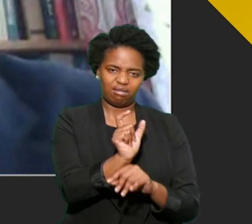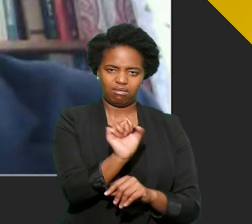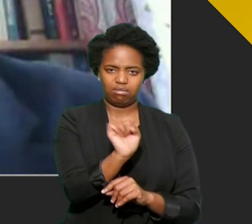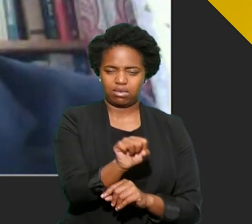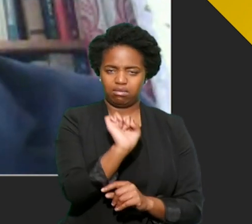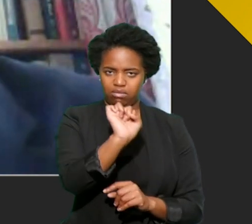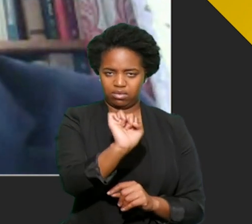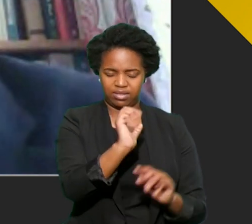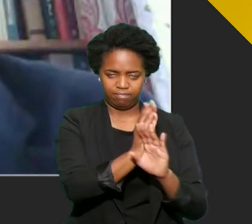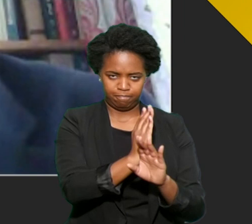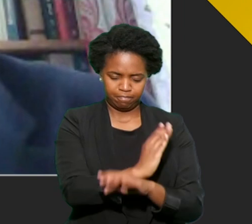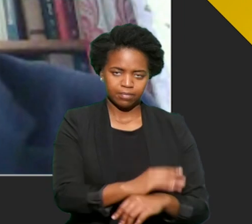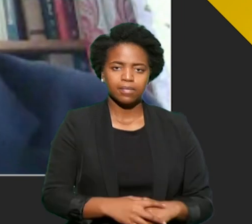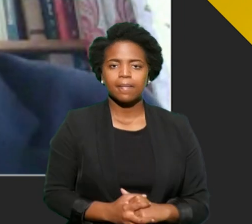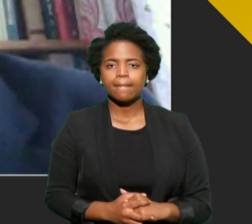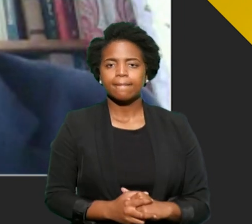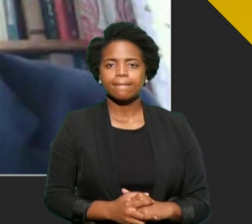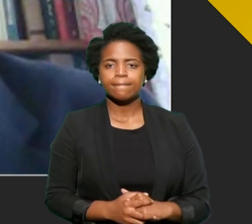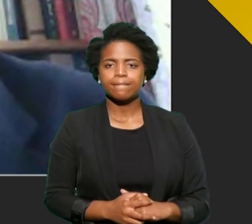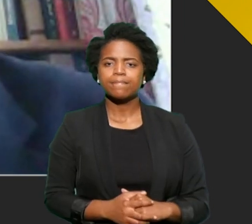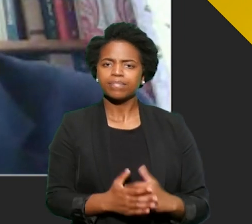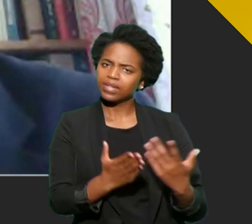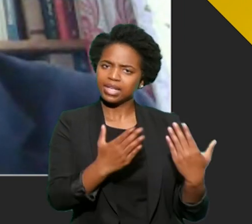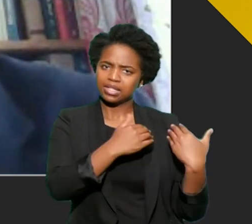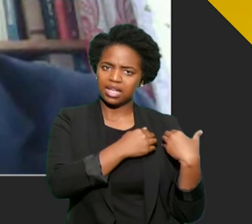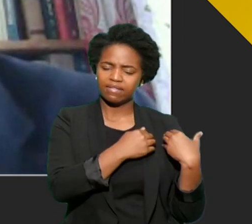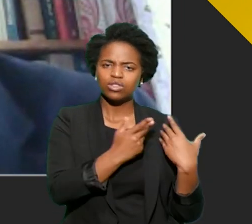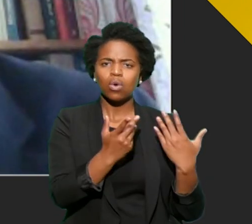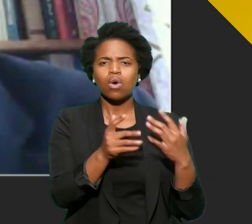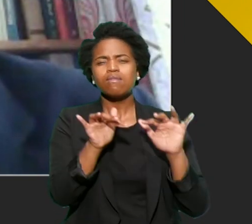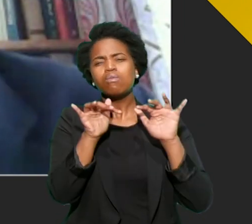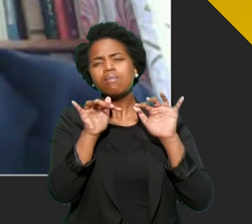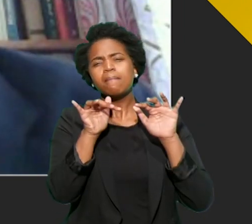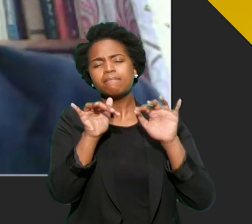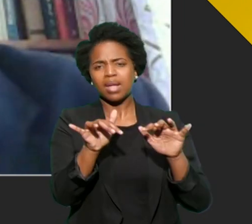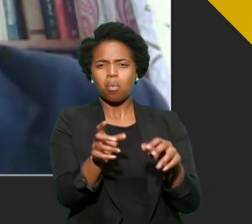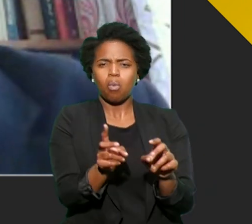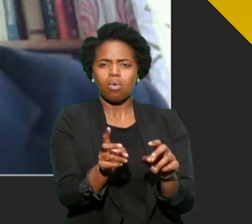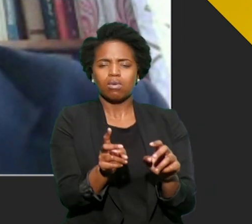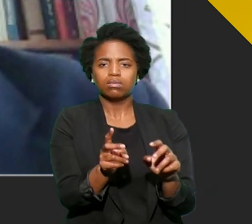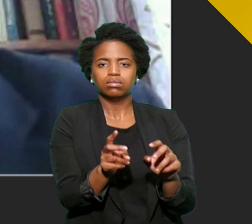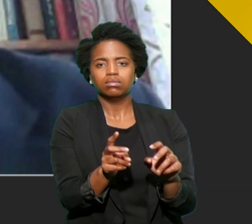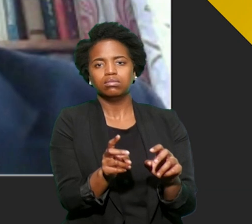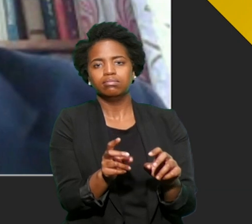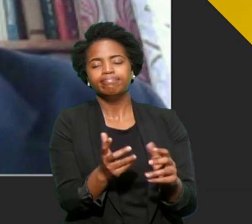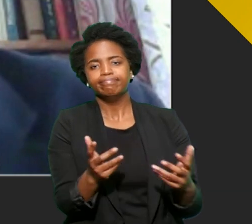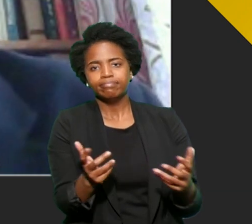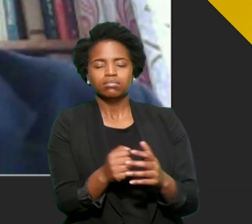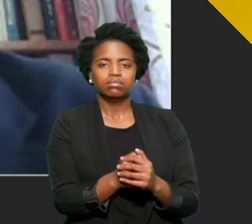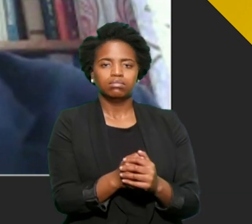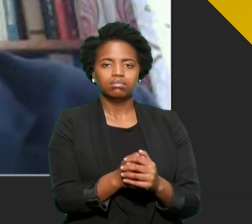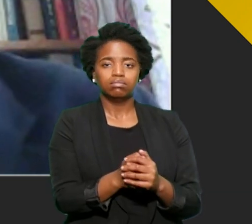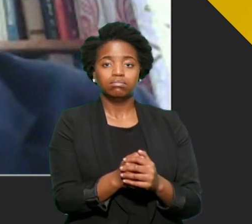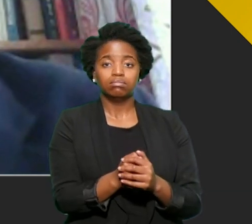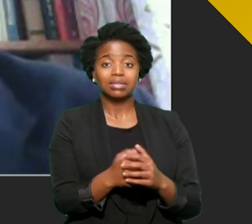fourth industrial revolution will change the jobs of people on the ground. As more